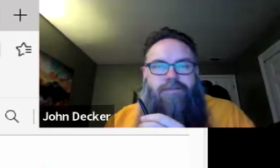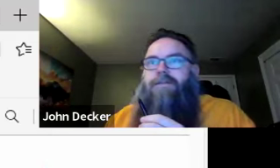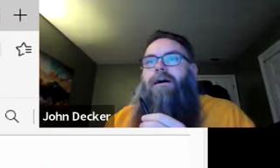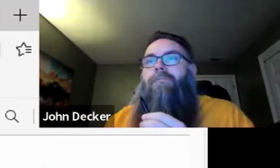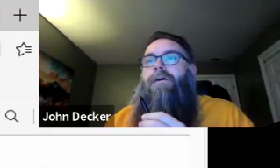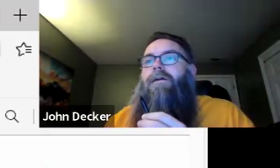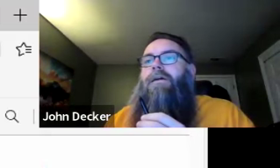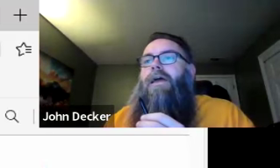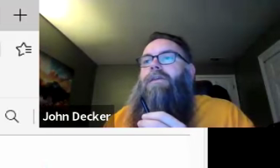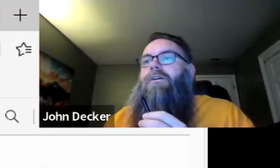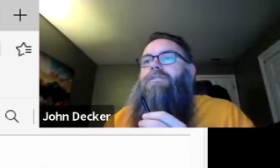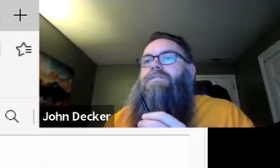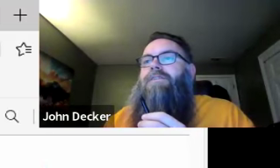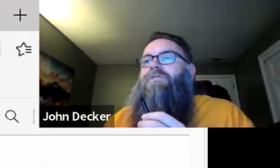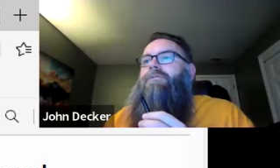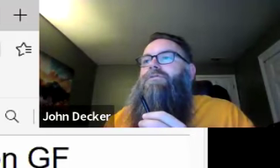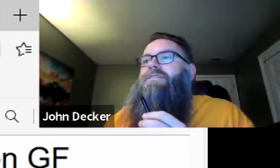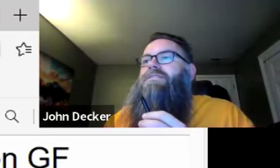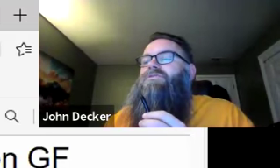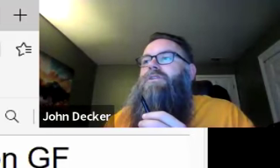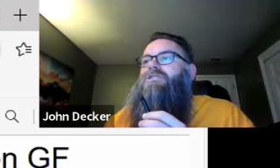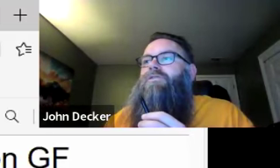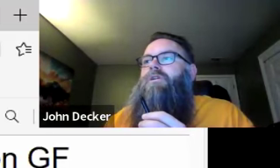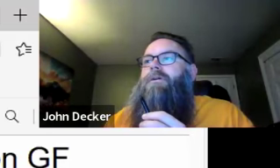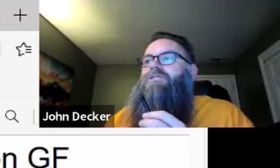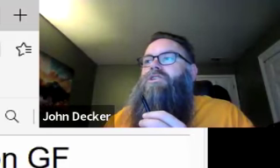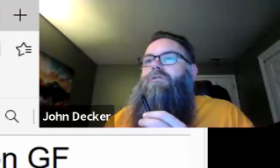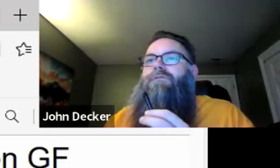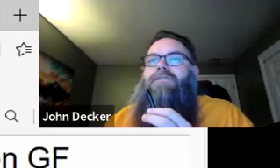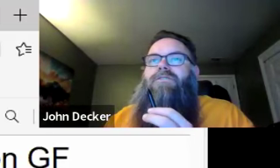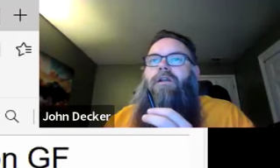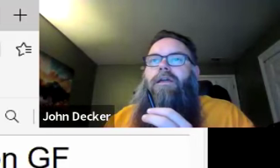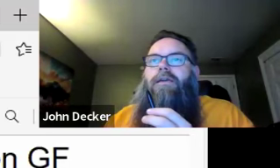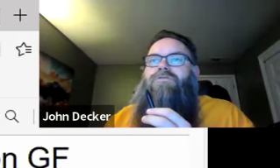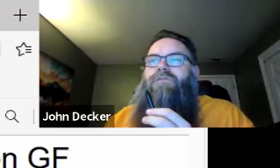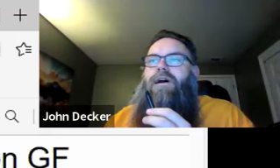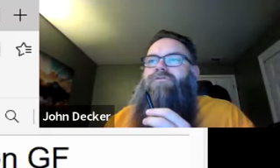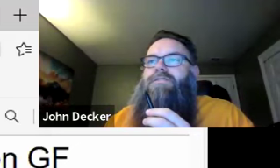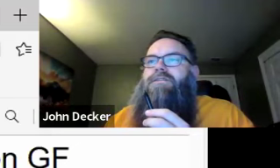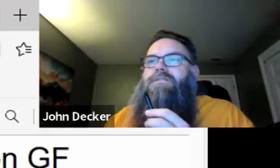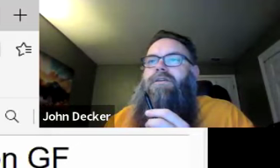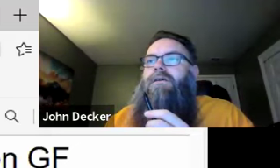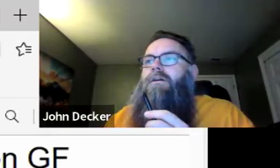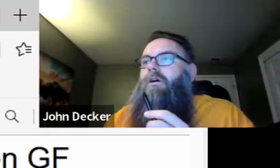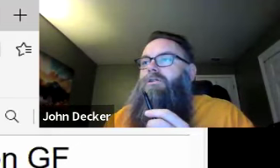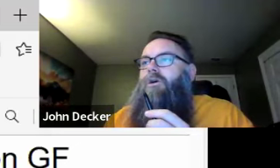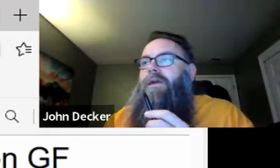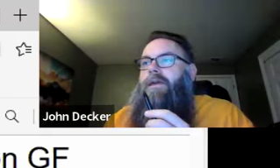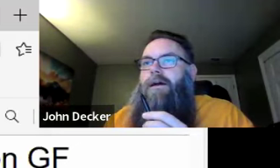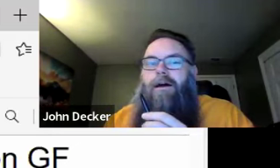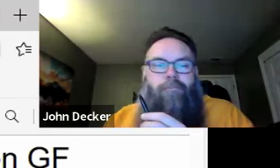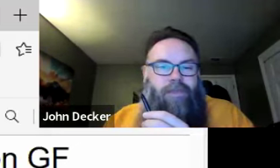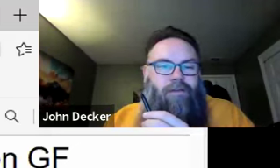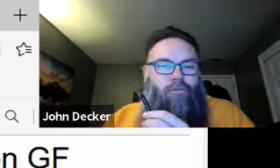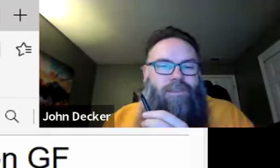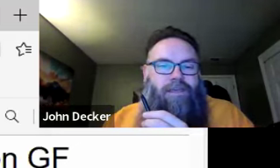that effect. And then health and safety waiver assistance, reduction of 3 million general funds starting in 25-26